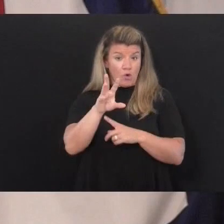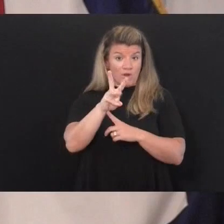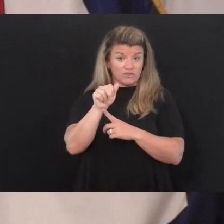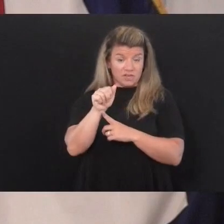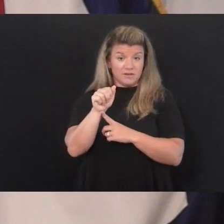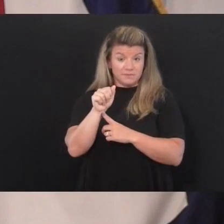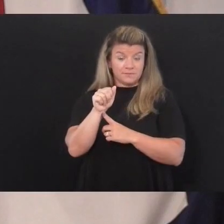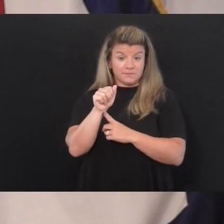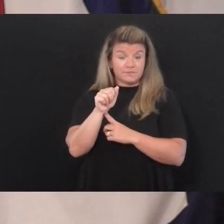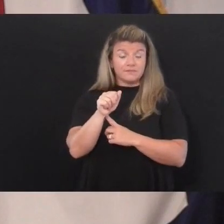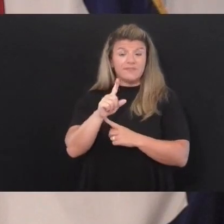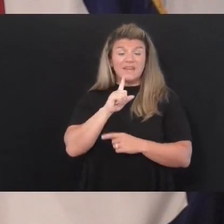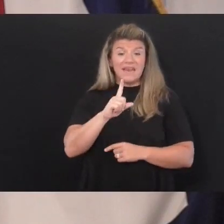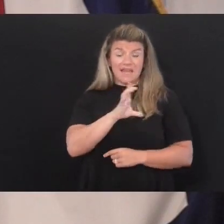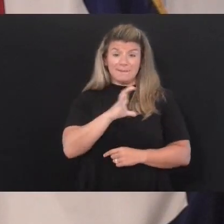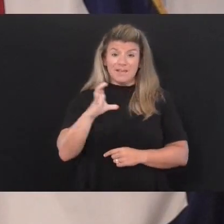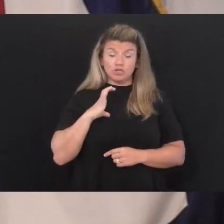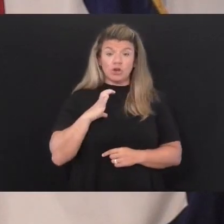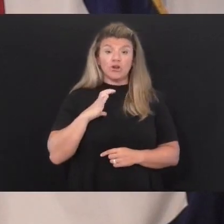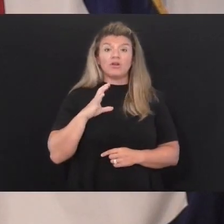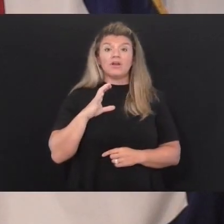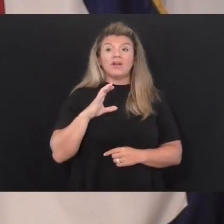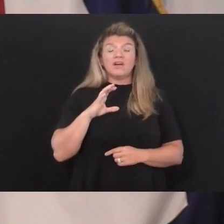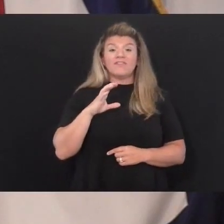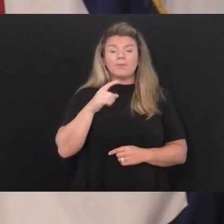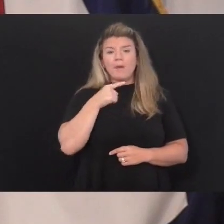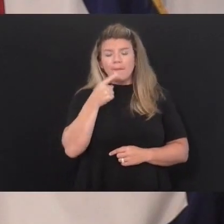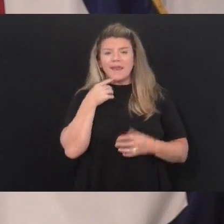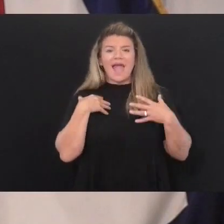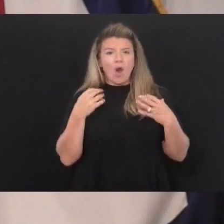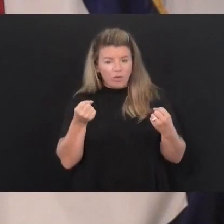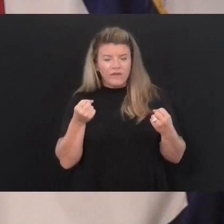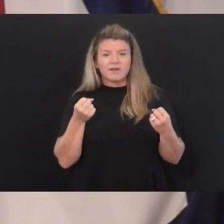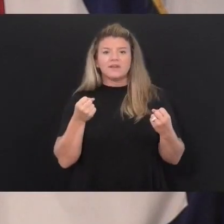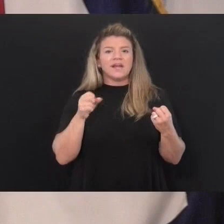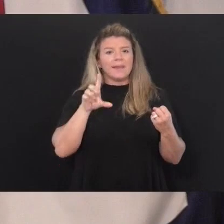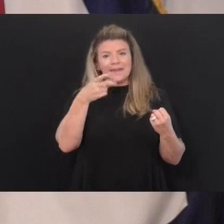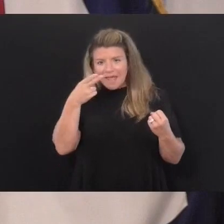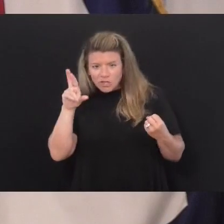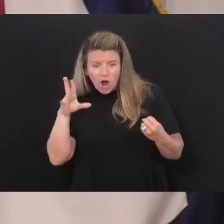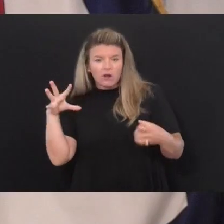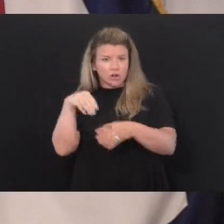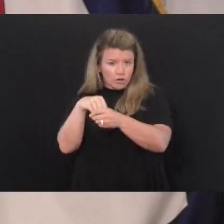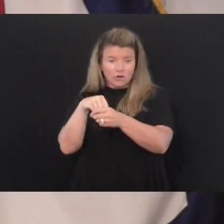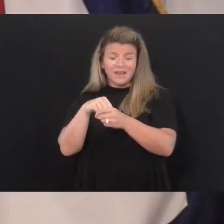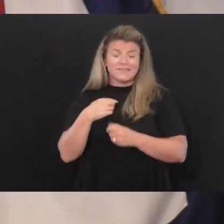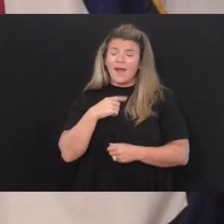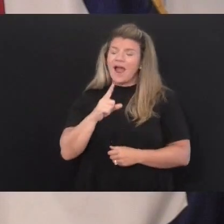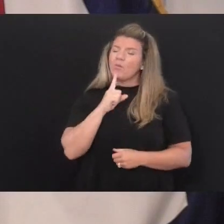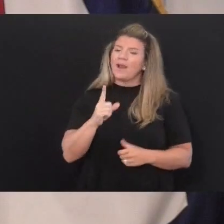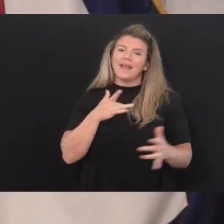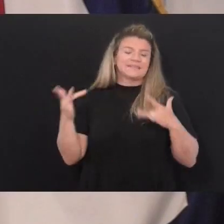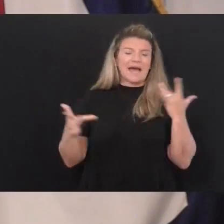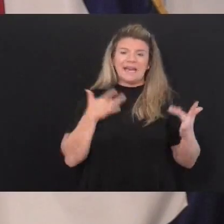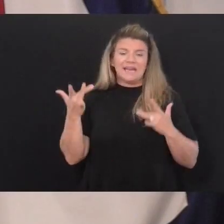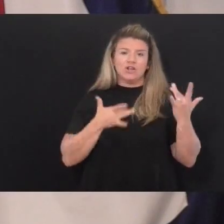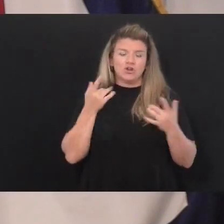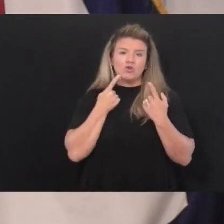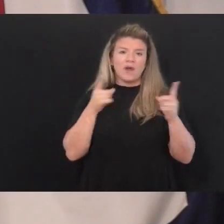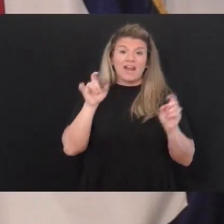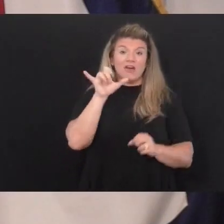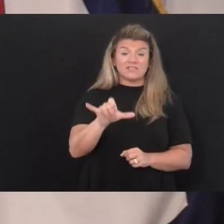far as Mon County goes, what we have to do is just this. We have to be